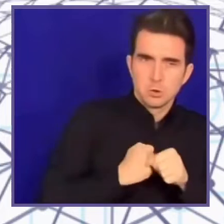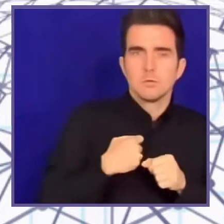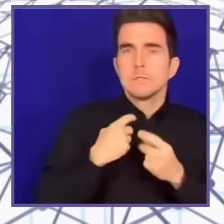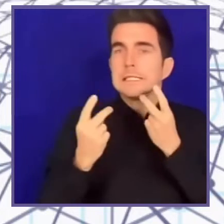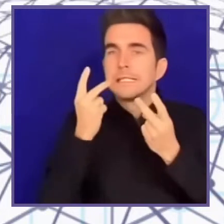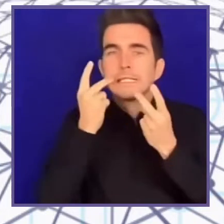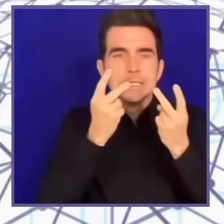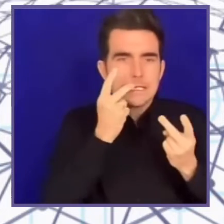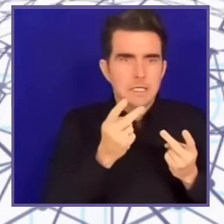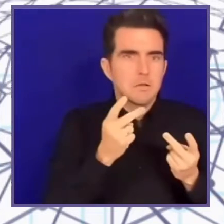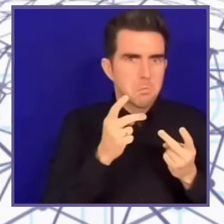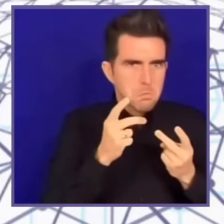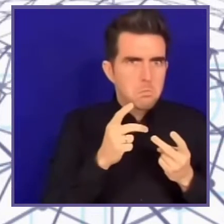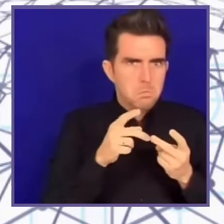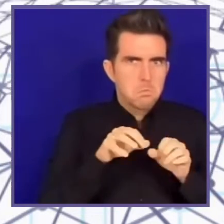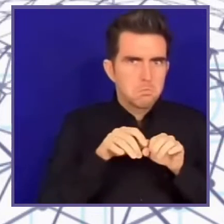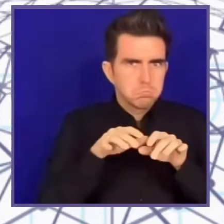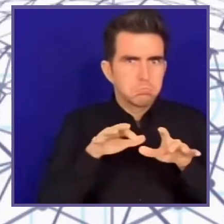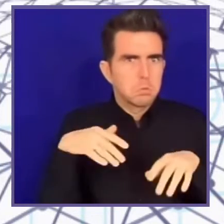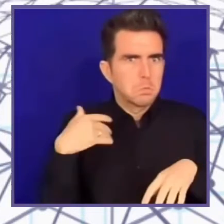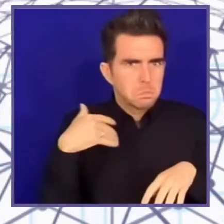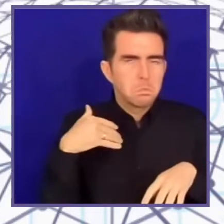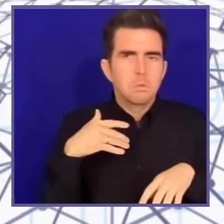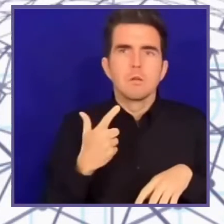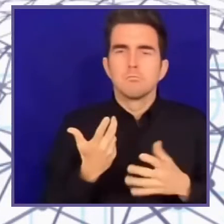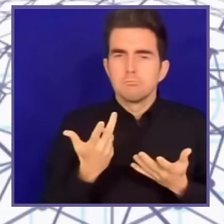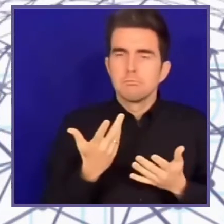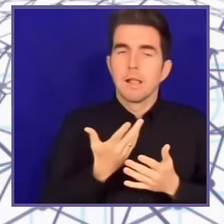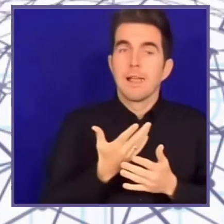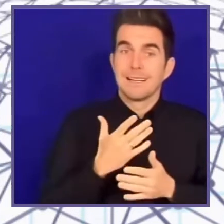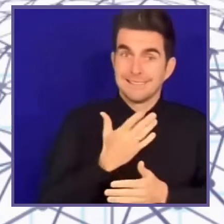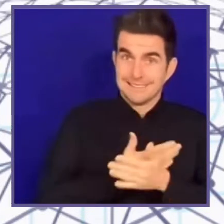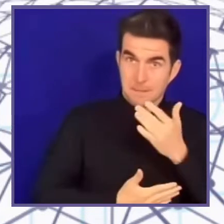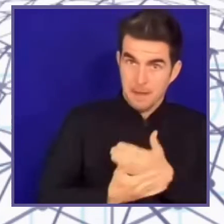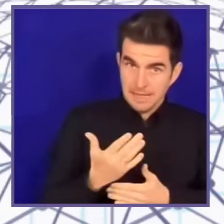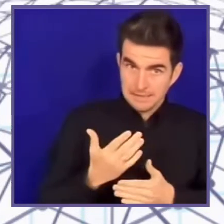just the users, but also their families and the community.